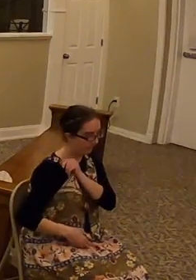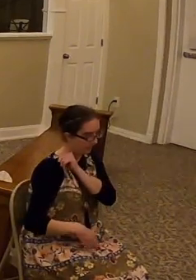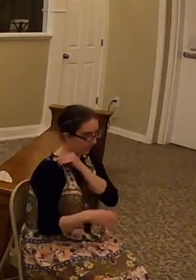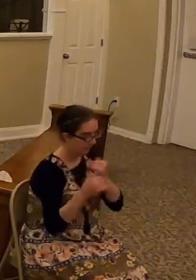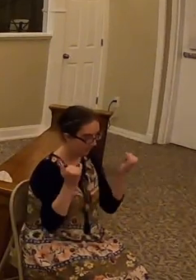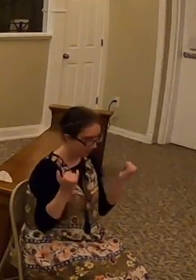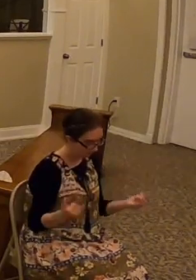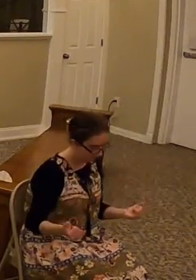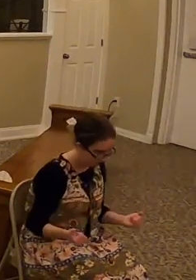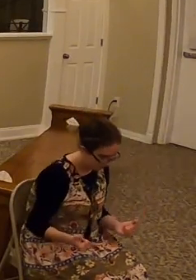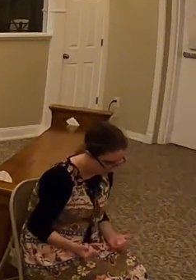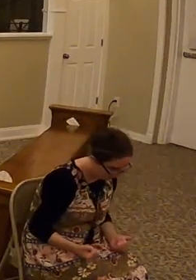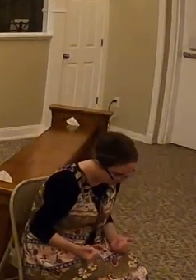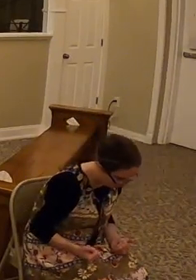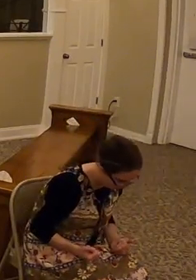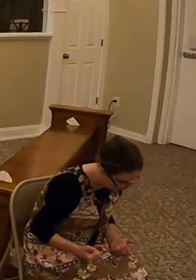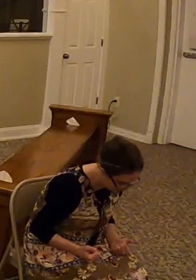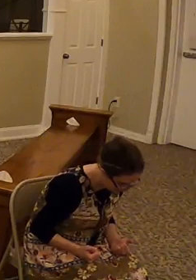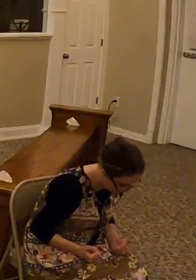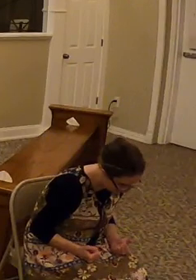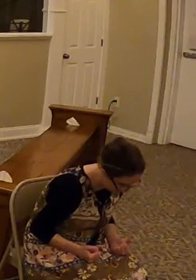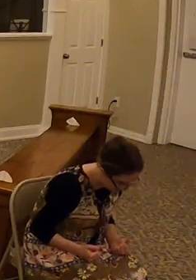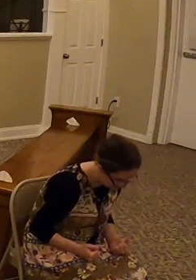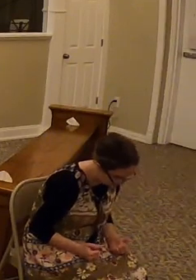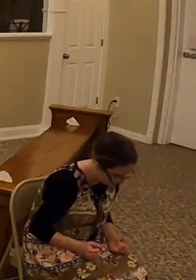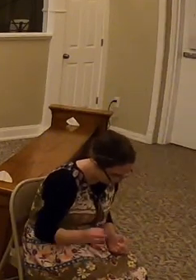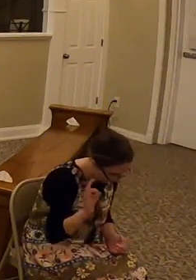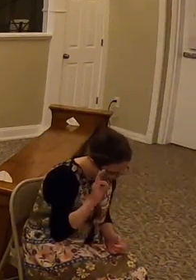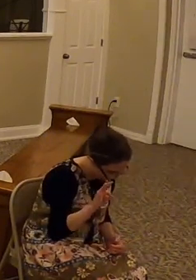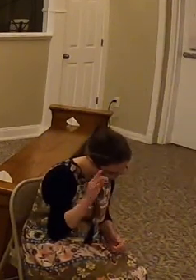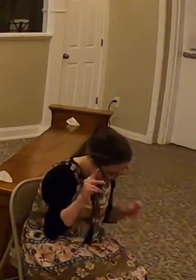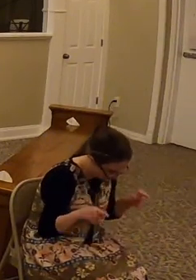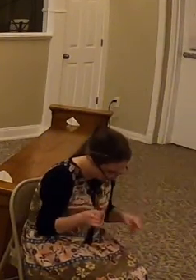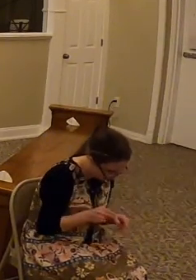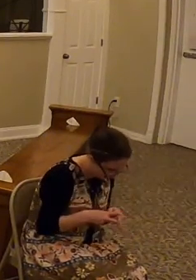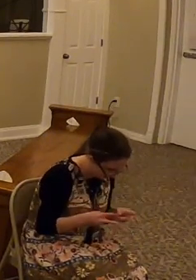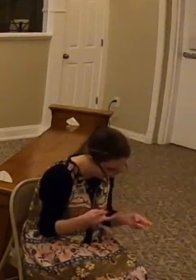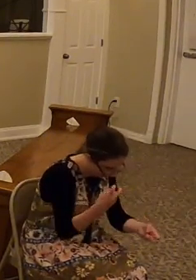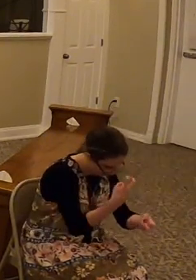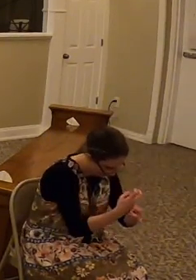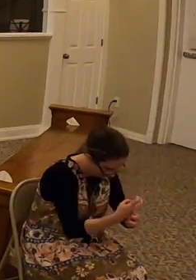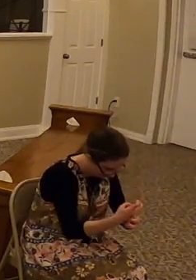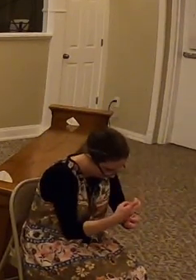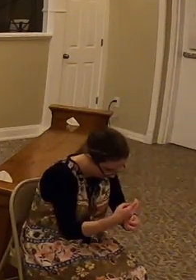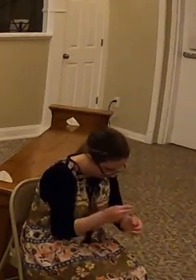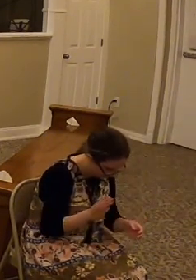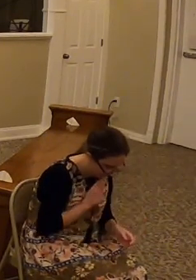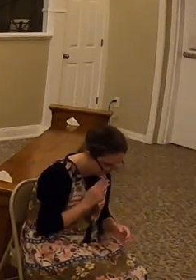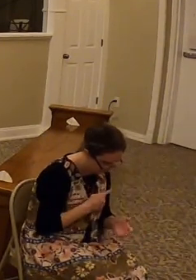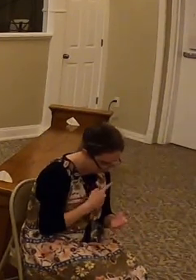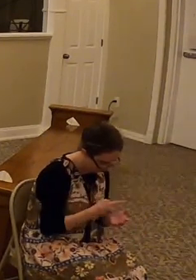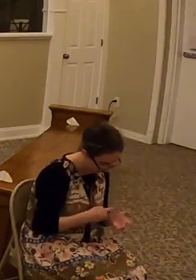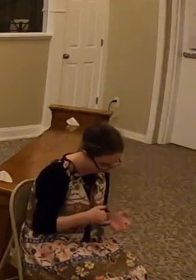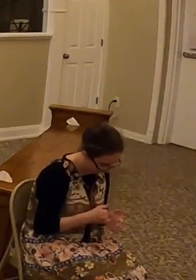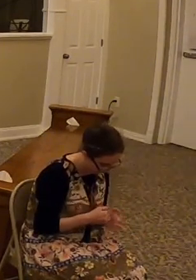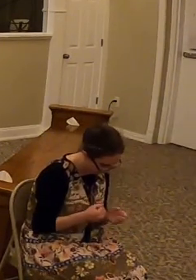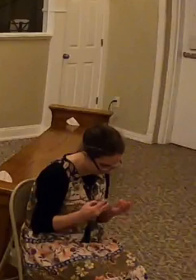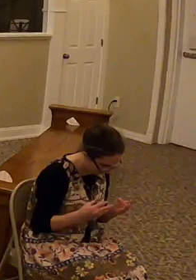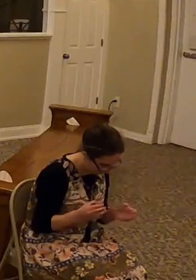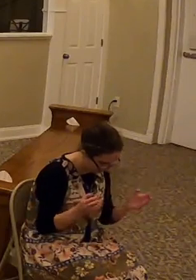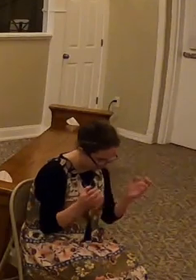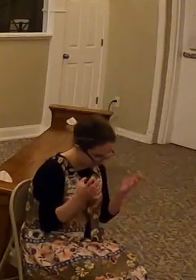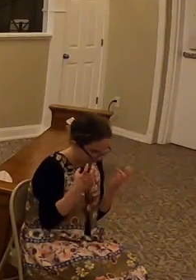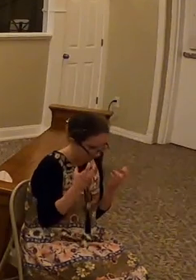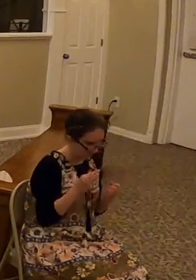Hallelujah. Amen. Now, all right, so the pastor is quite complicated. It can be, and sometimes is also, the